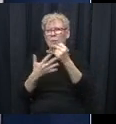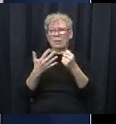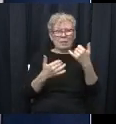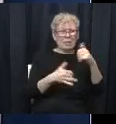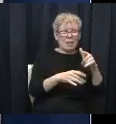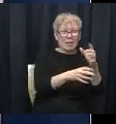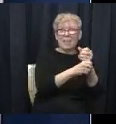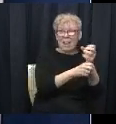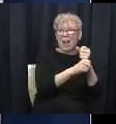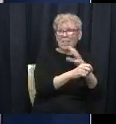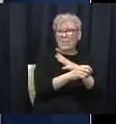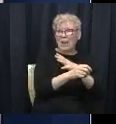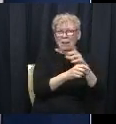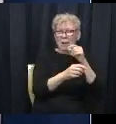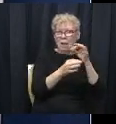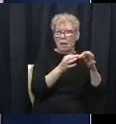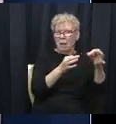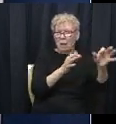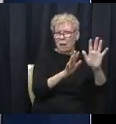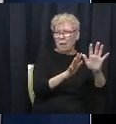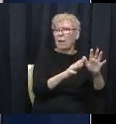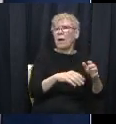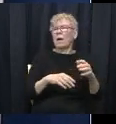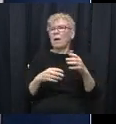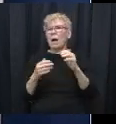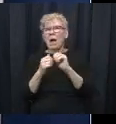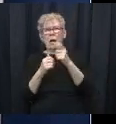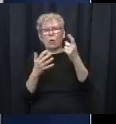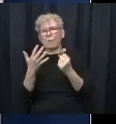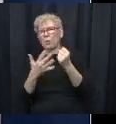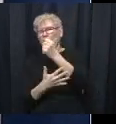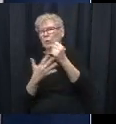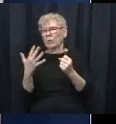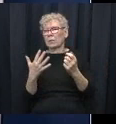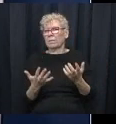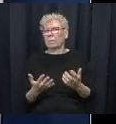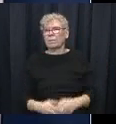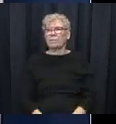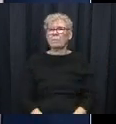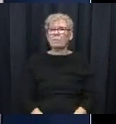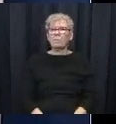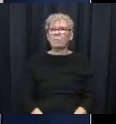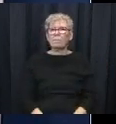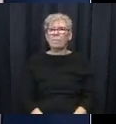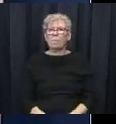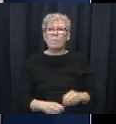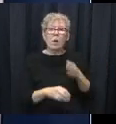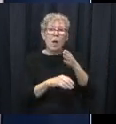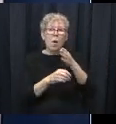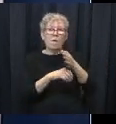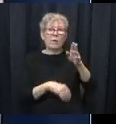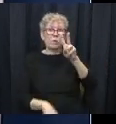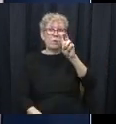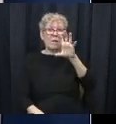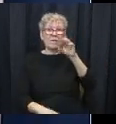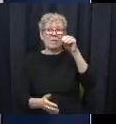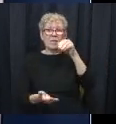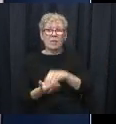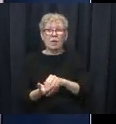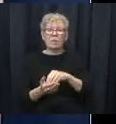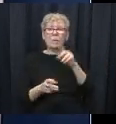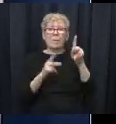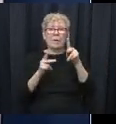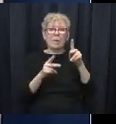250,000 Coloradans aged 70 and up have received at least the first dose of the vaccine. That places us 64% of our way onto